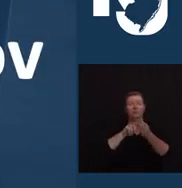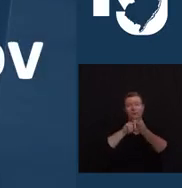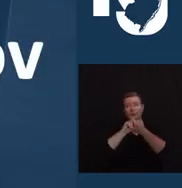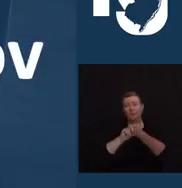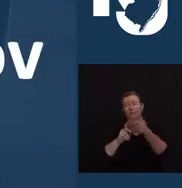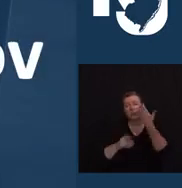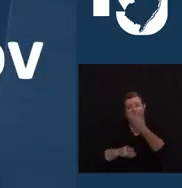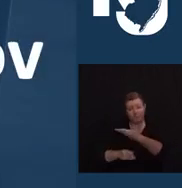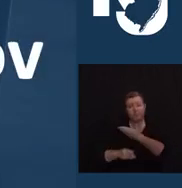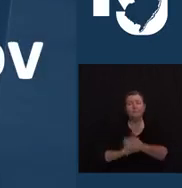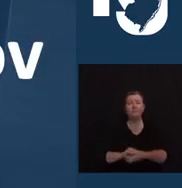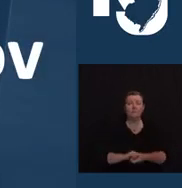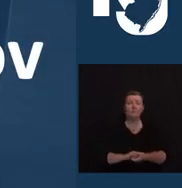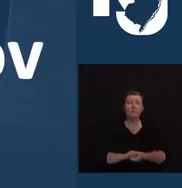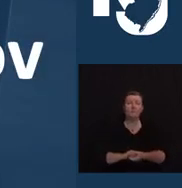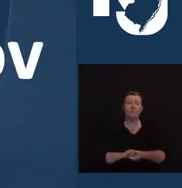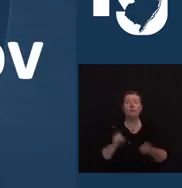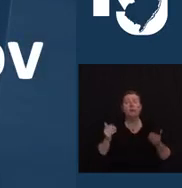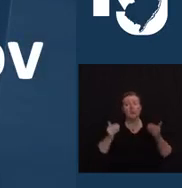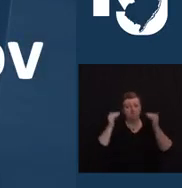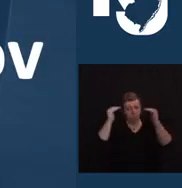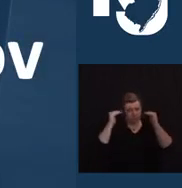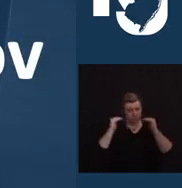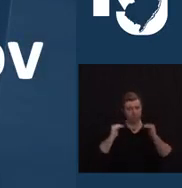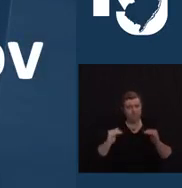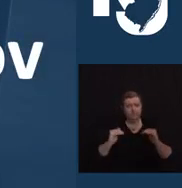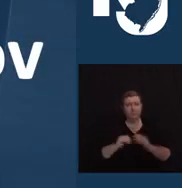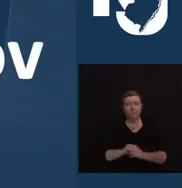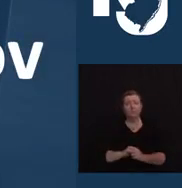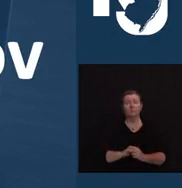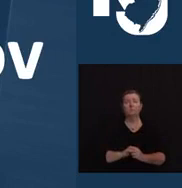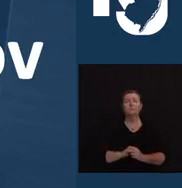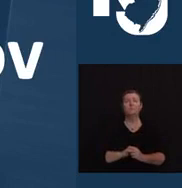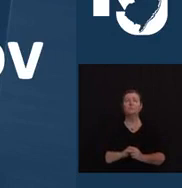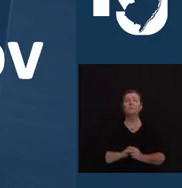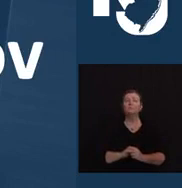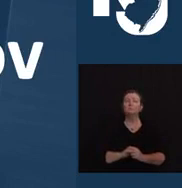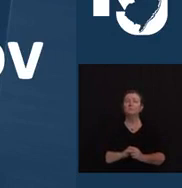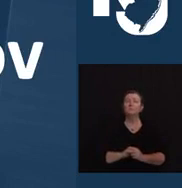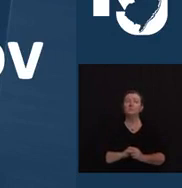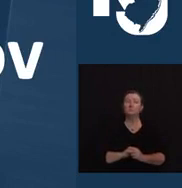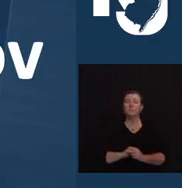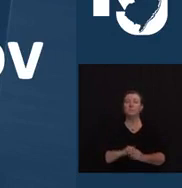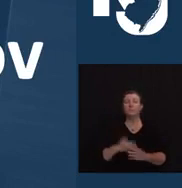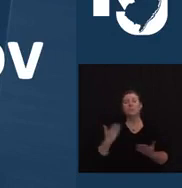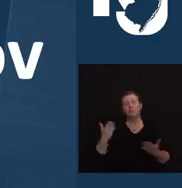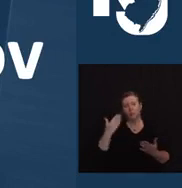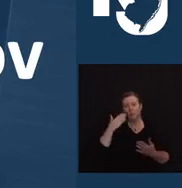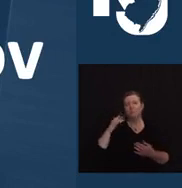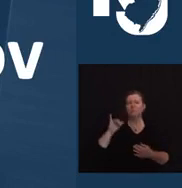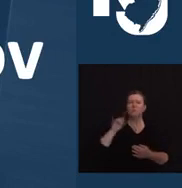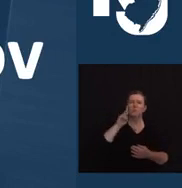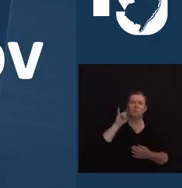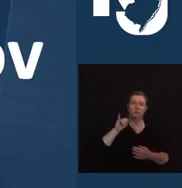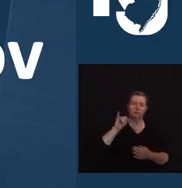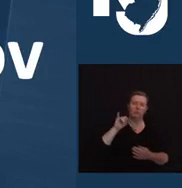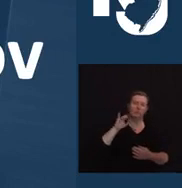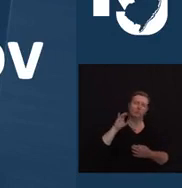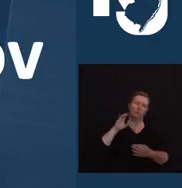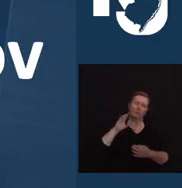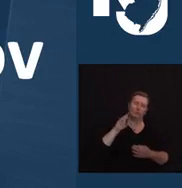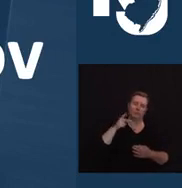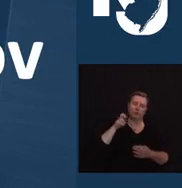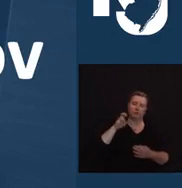Now, let's get into today's briefing. Sitting alongside of me, as always, to my right, the woman who needs no introduction, the Commissioner of the Department of Health,